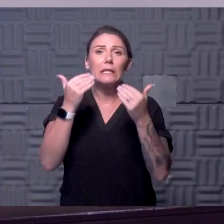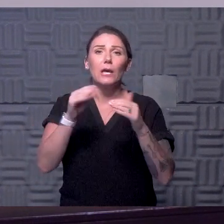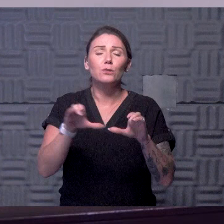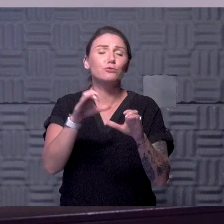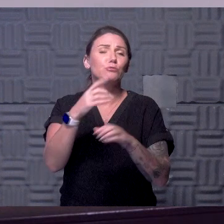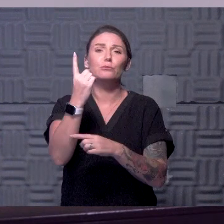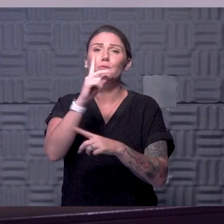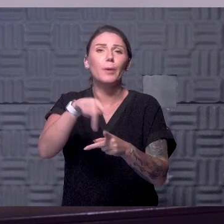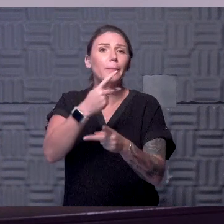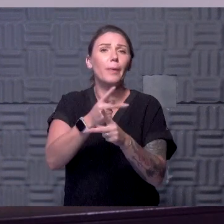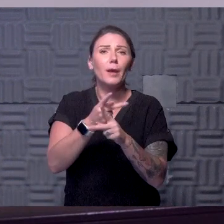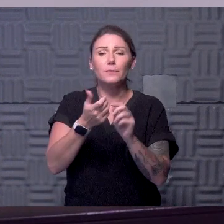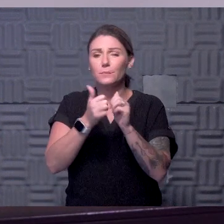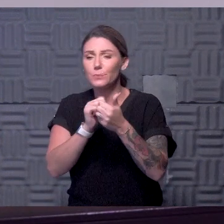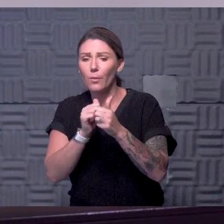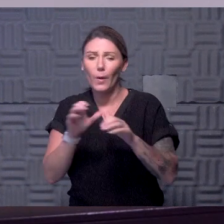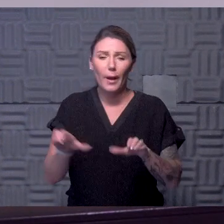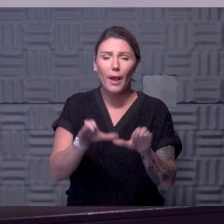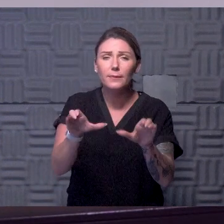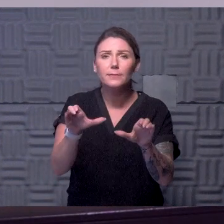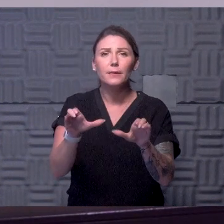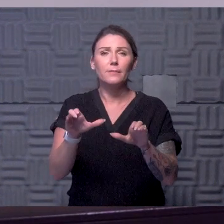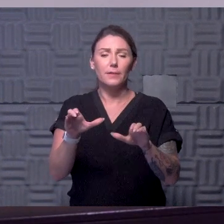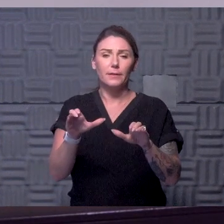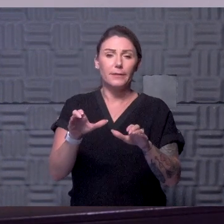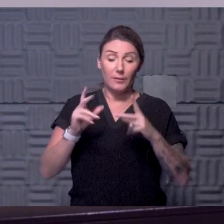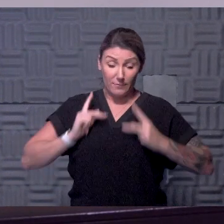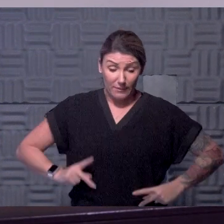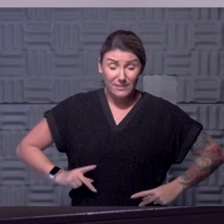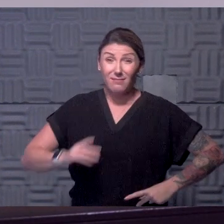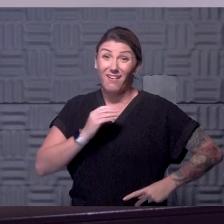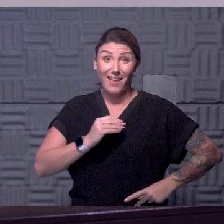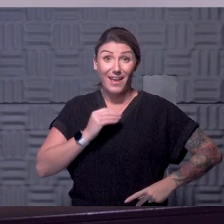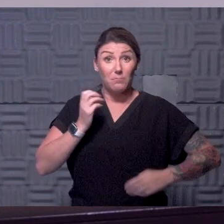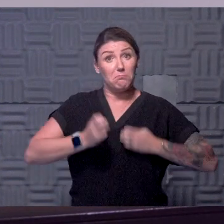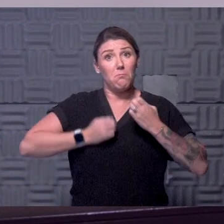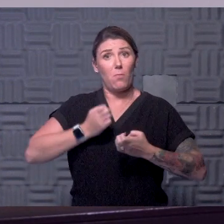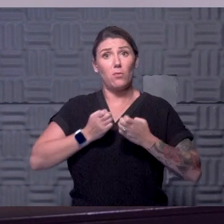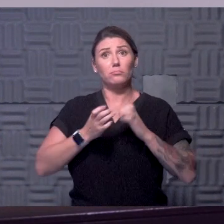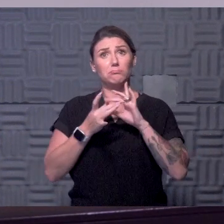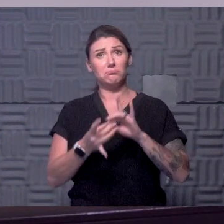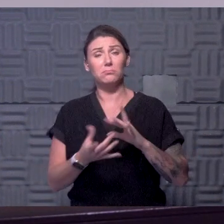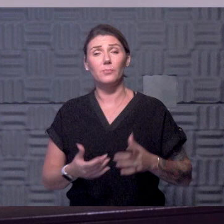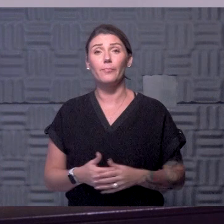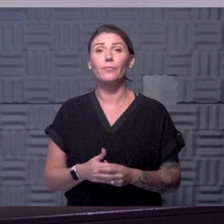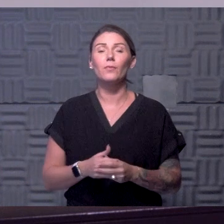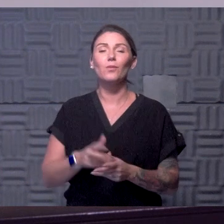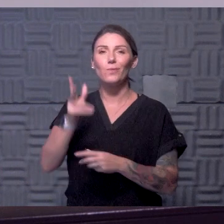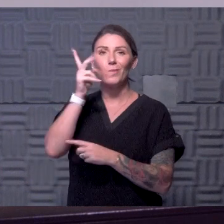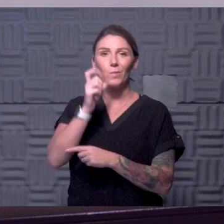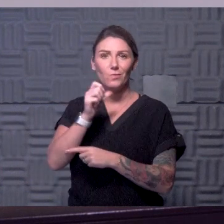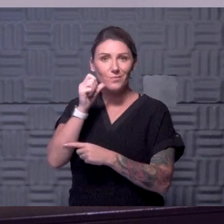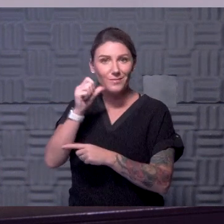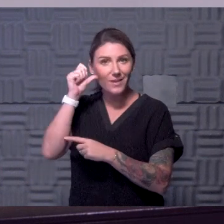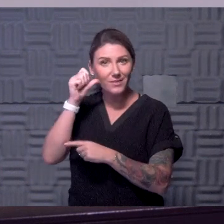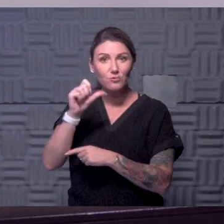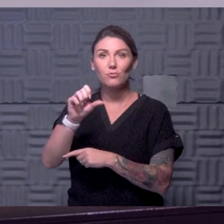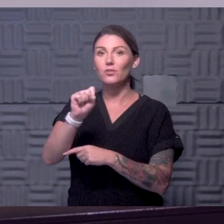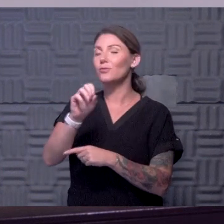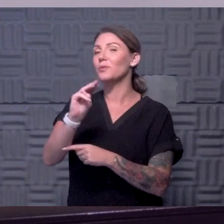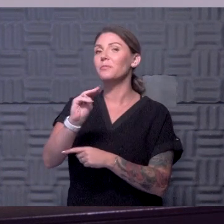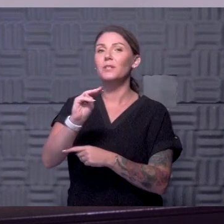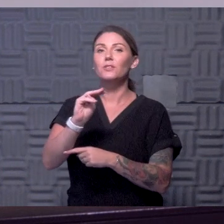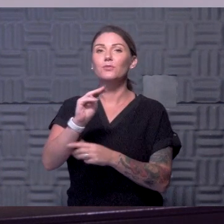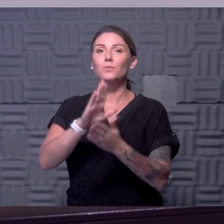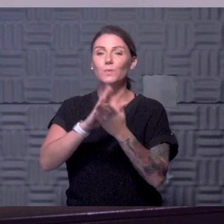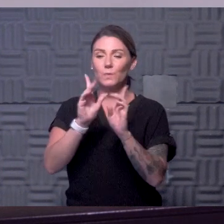and activity is so healthy for us physically and emotionally. And so, as you heard yesterday, the Shawnee Mission School District